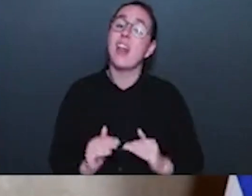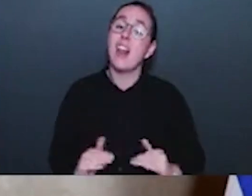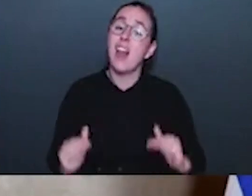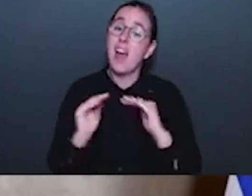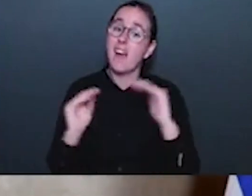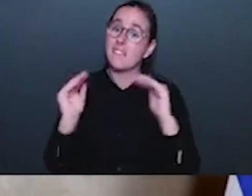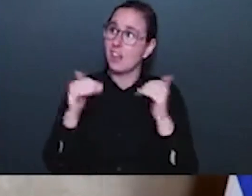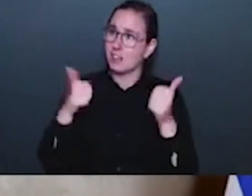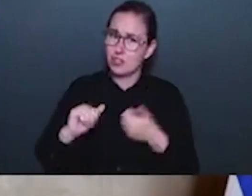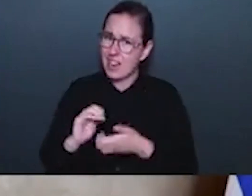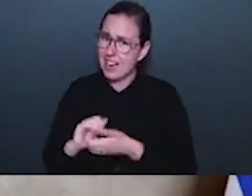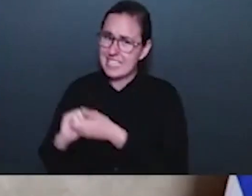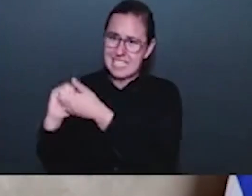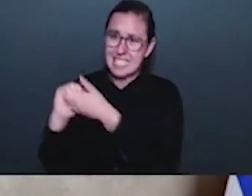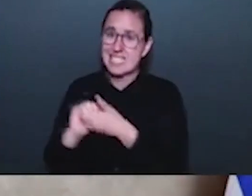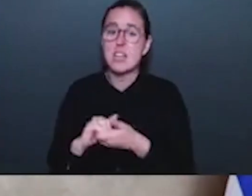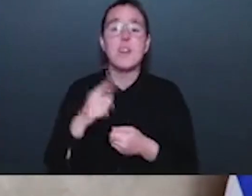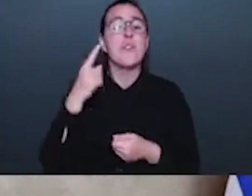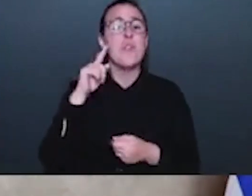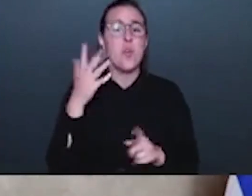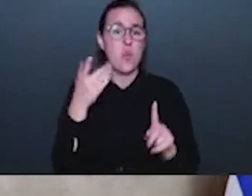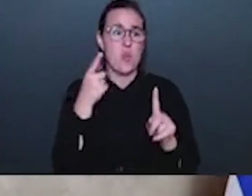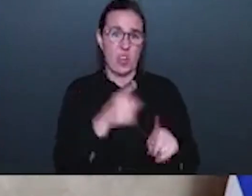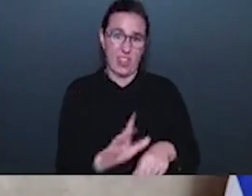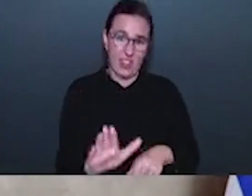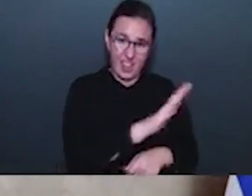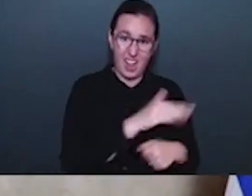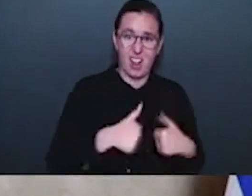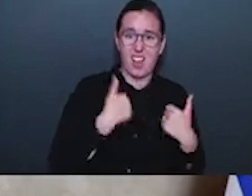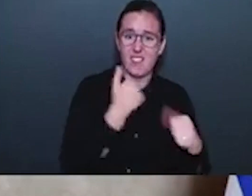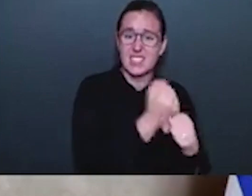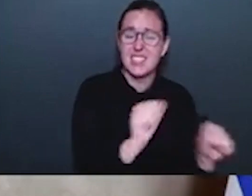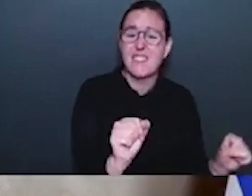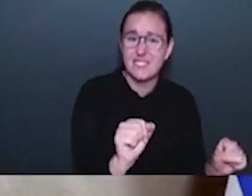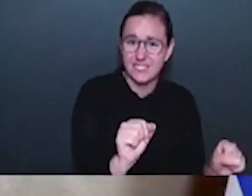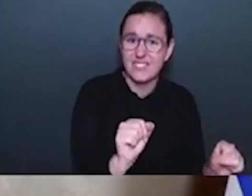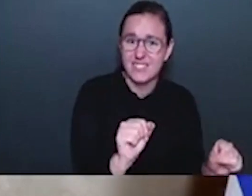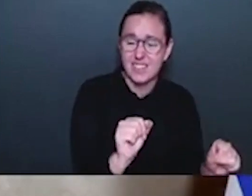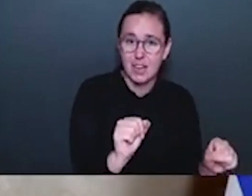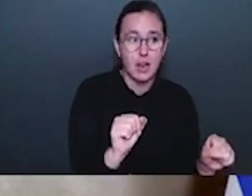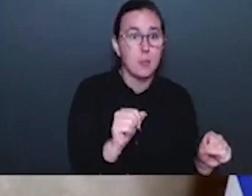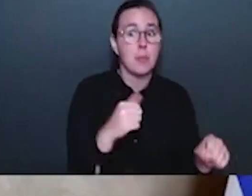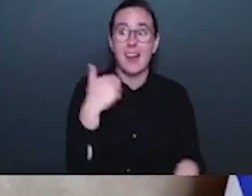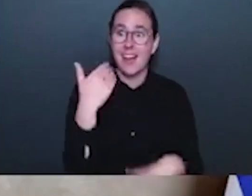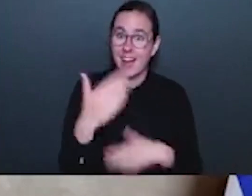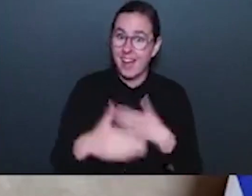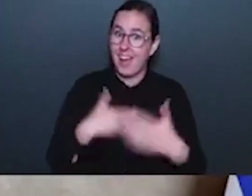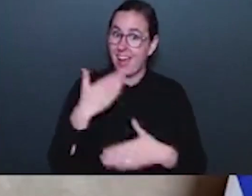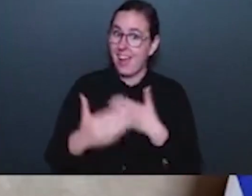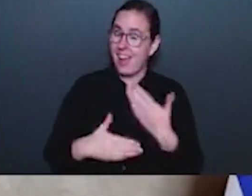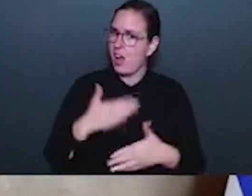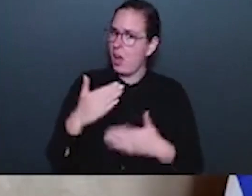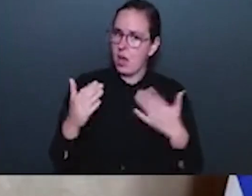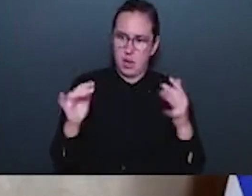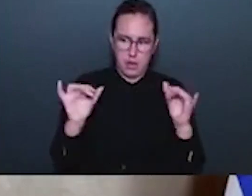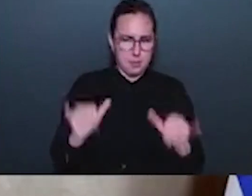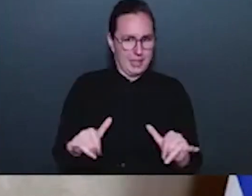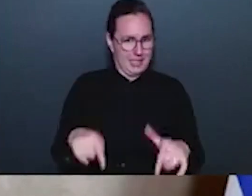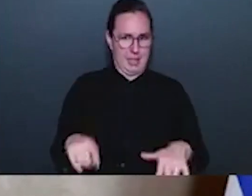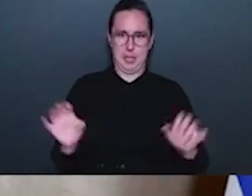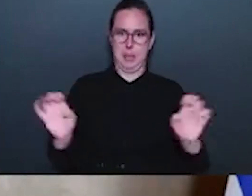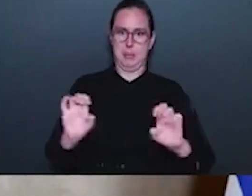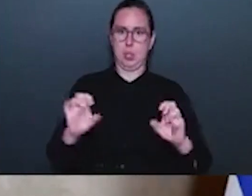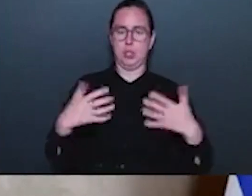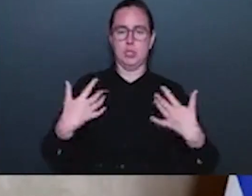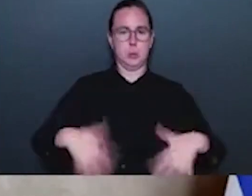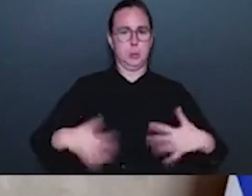Since 2016, more than 30,000 people have died of an overdose in Canada, with 2021 being the deadliest year to